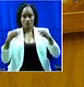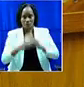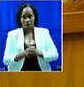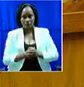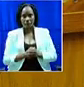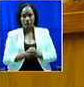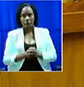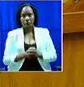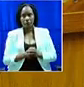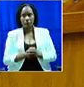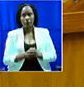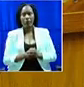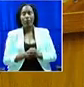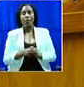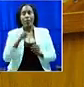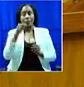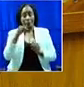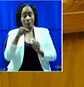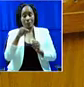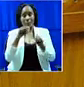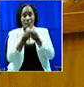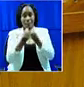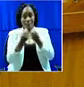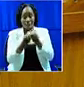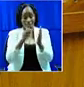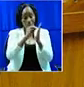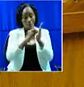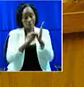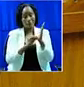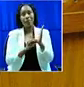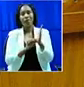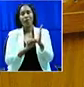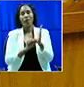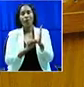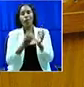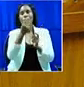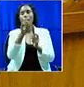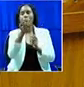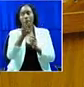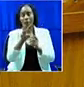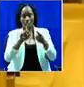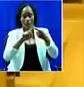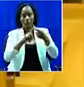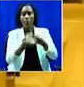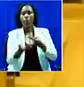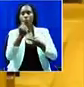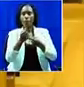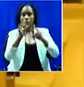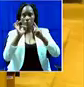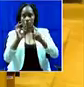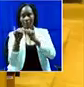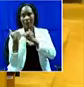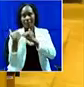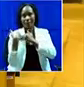outlined in this plan will, one, achieve efficient, secure, and reliable